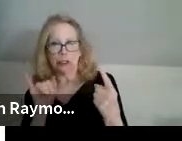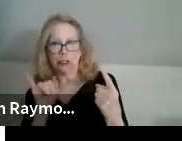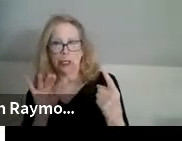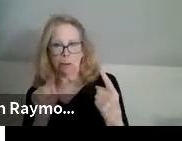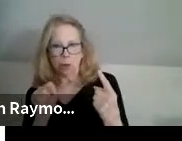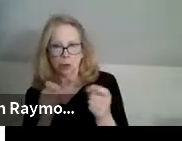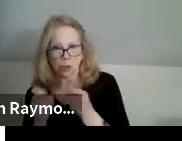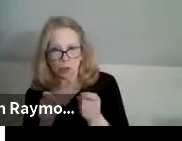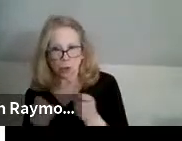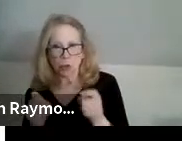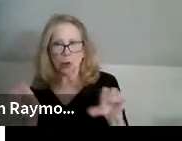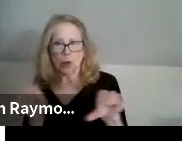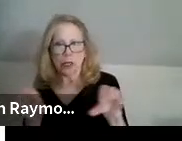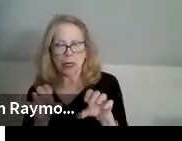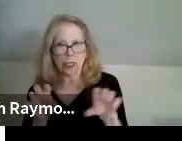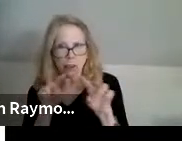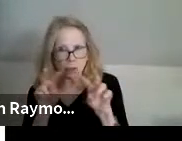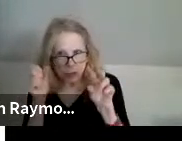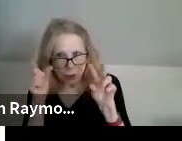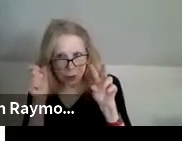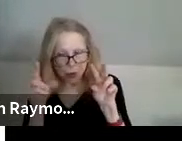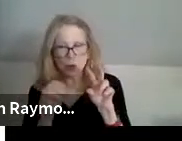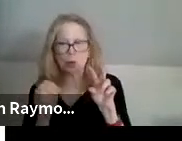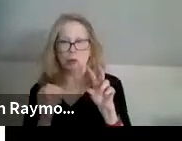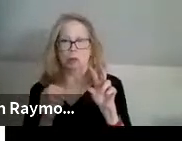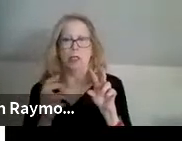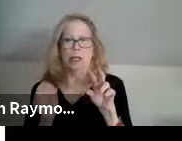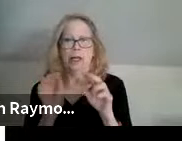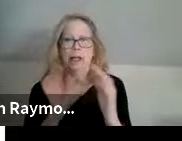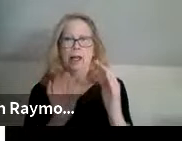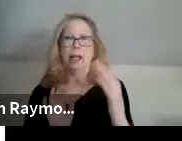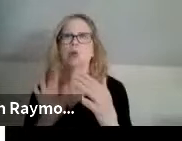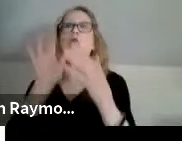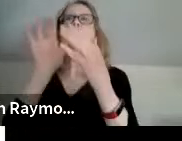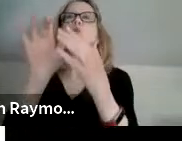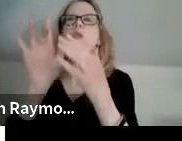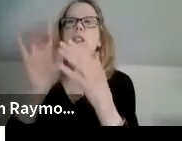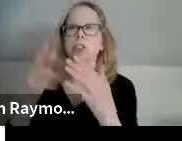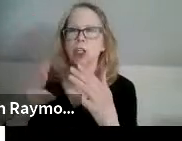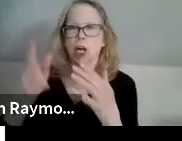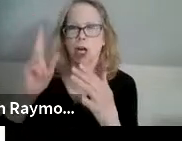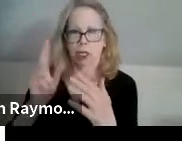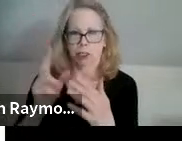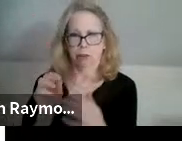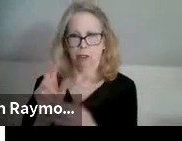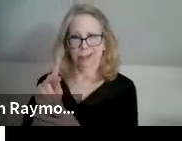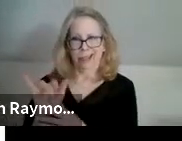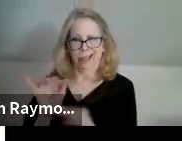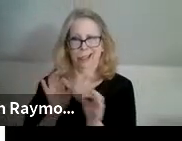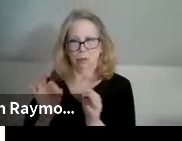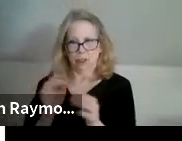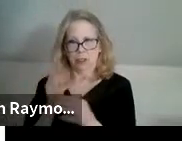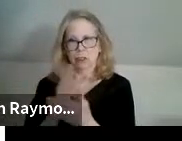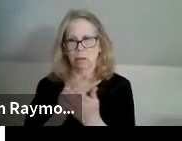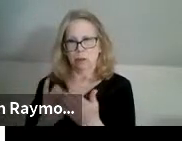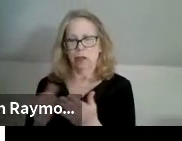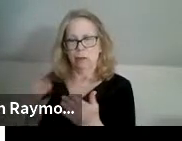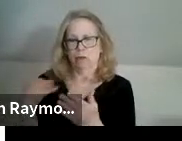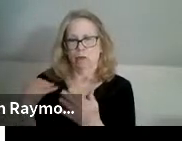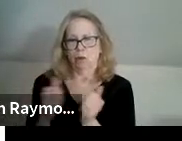tactically discernible, single-handed operation, and reach height. And again, Kathy mentioned some of those details when she was talking about